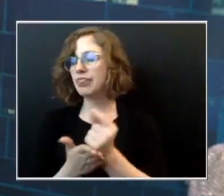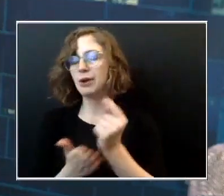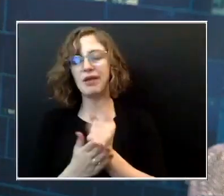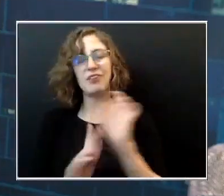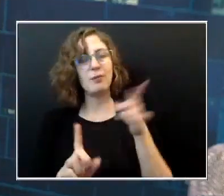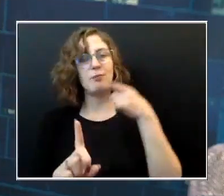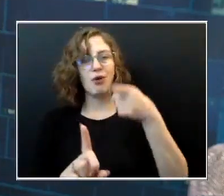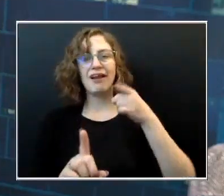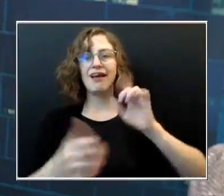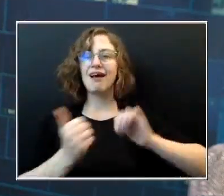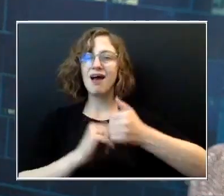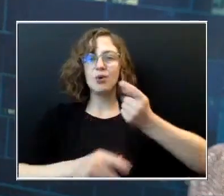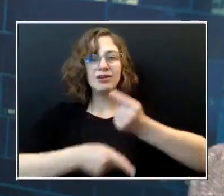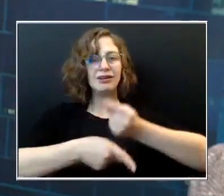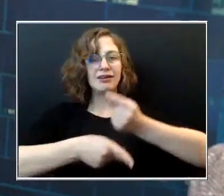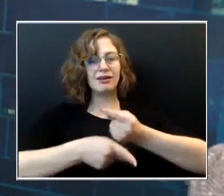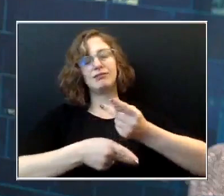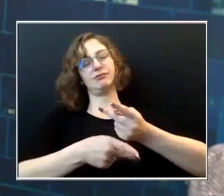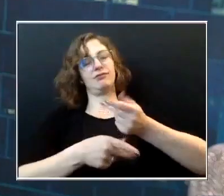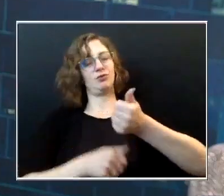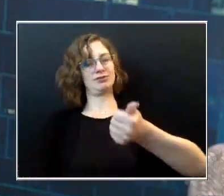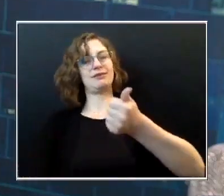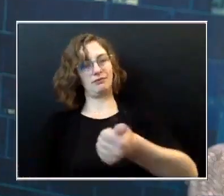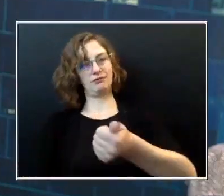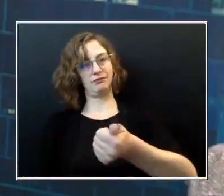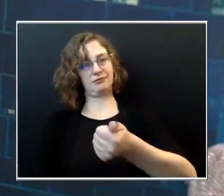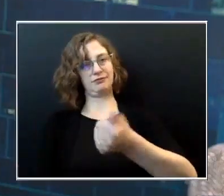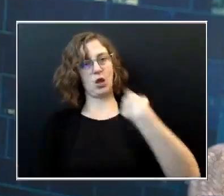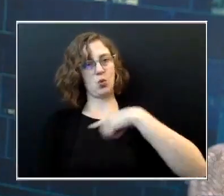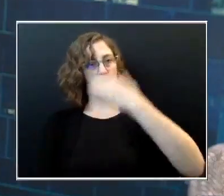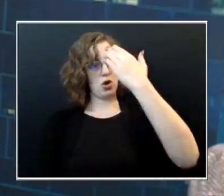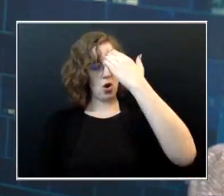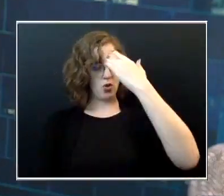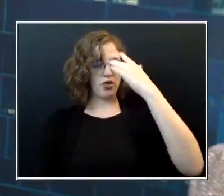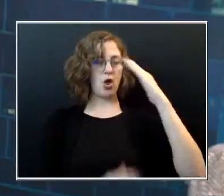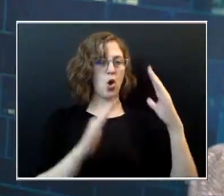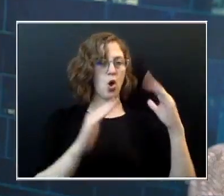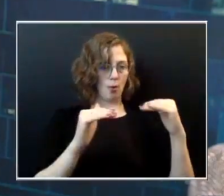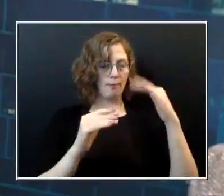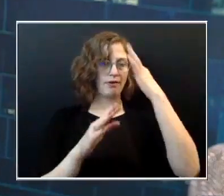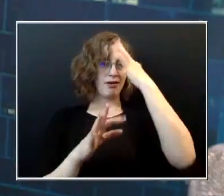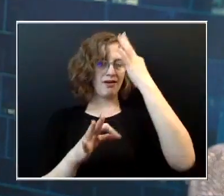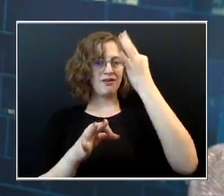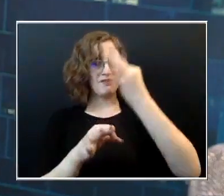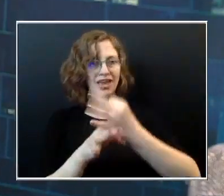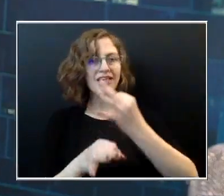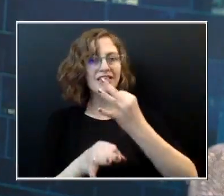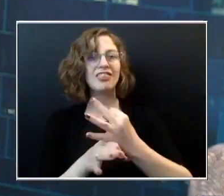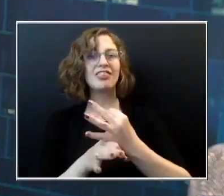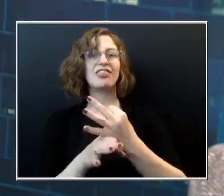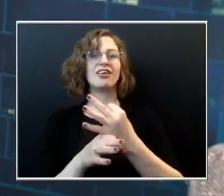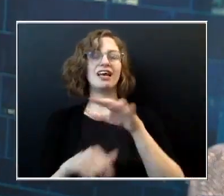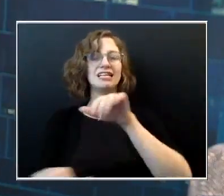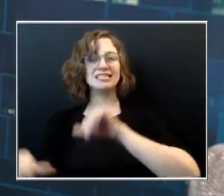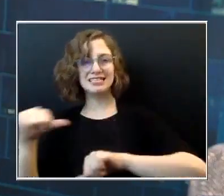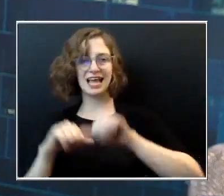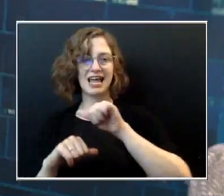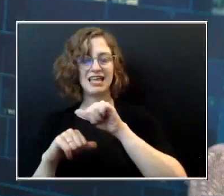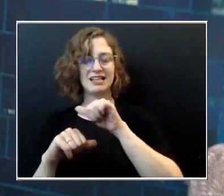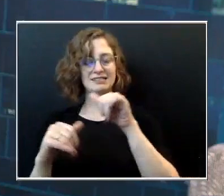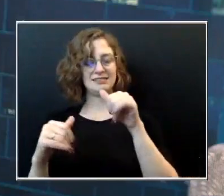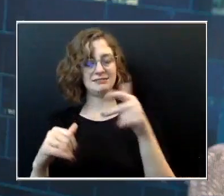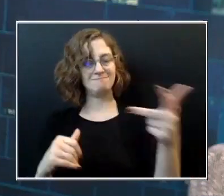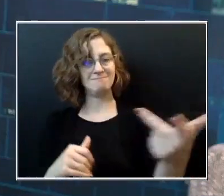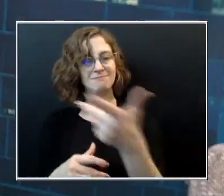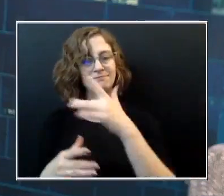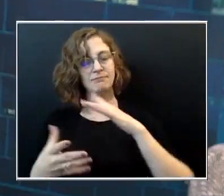intersection of faith, and faith in each other and faith in science, hope to wait for a better day, and then science can really help